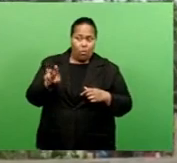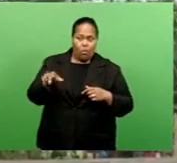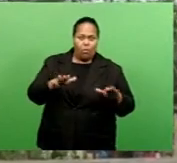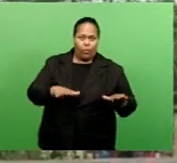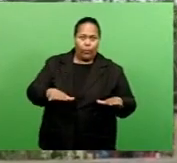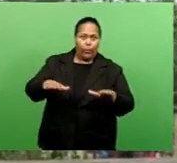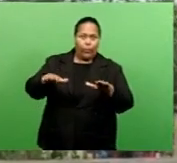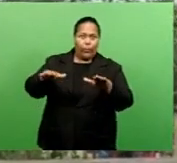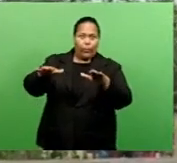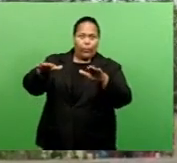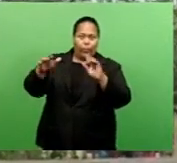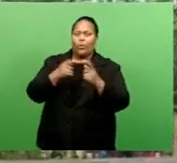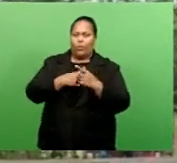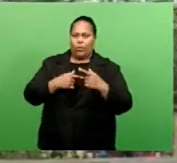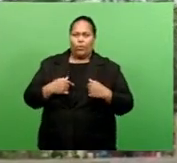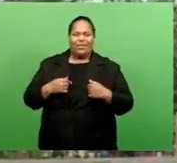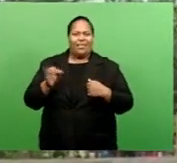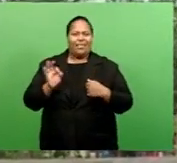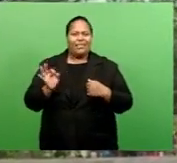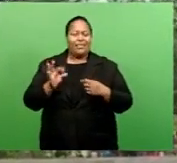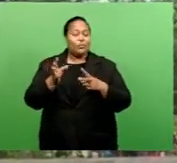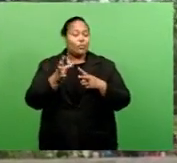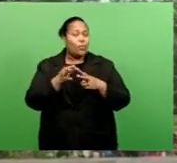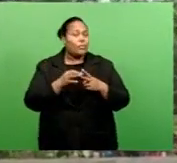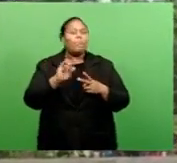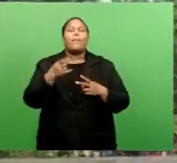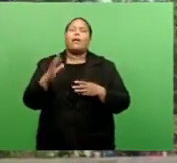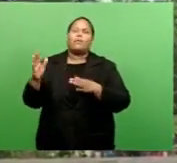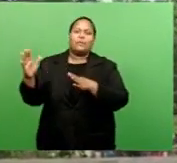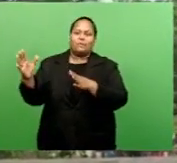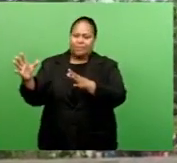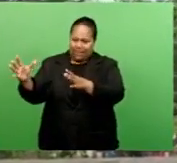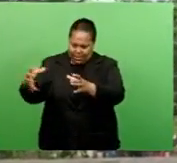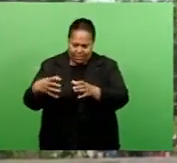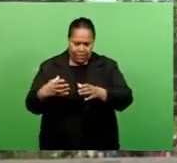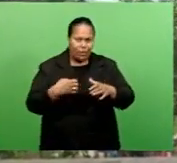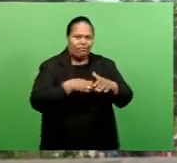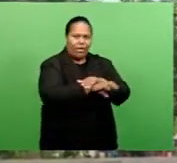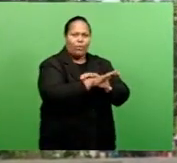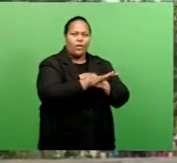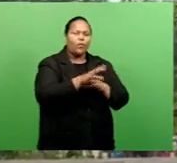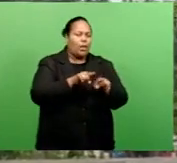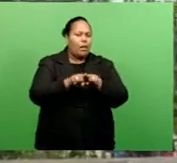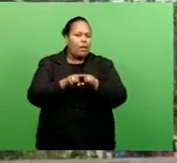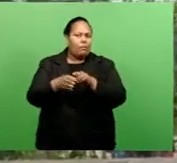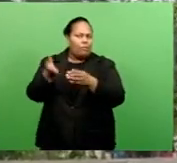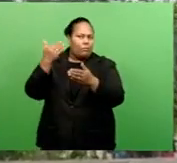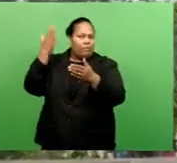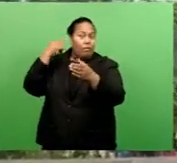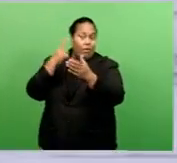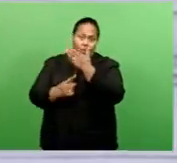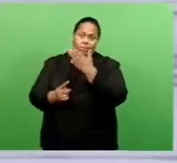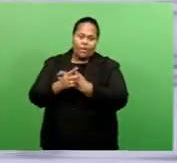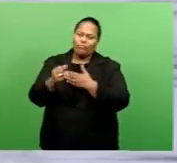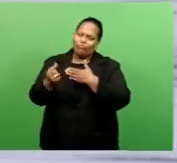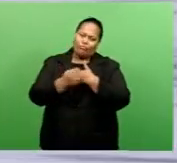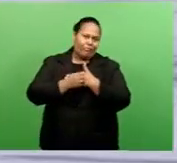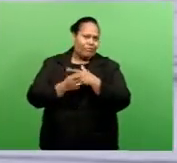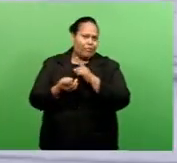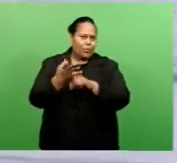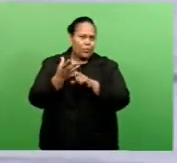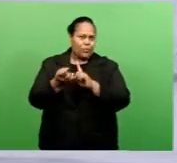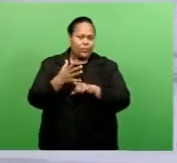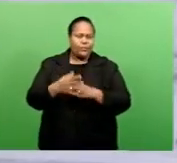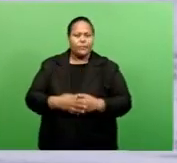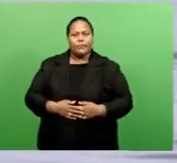Floodwaters kept rising, so we had no choice but to evacuate. We have learned from past events, so safety is paramount. The Rawa